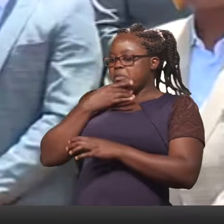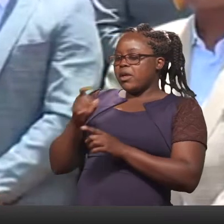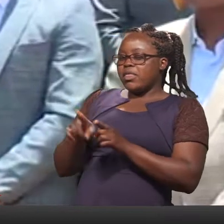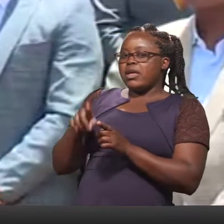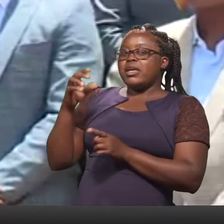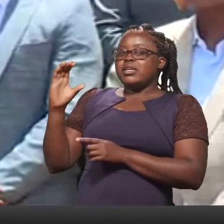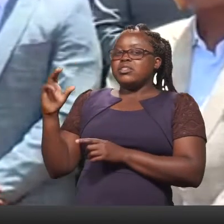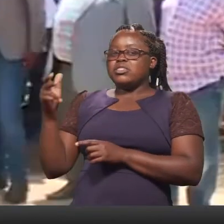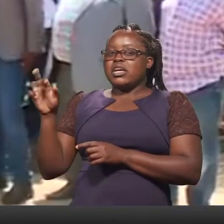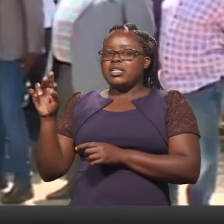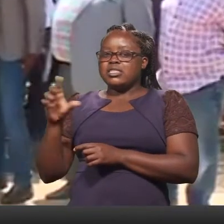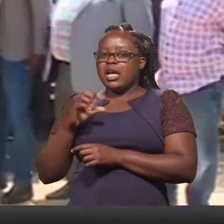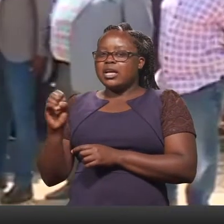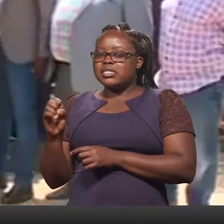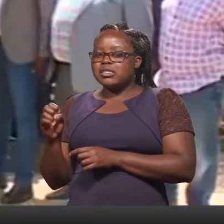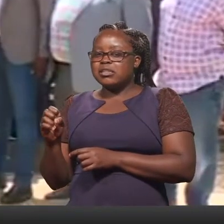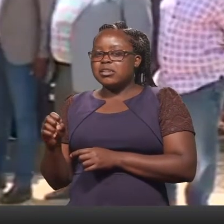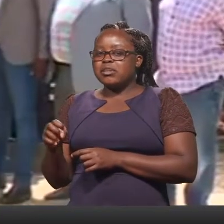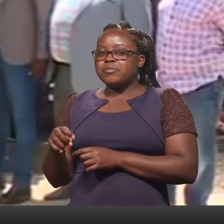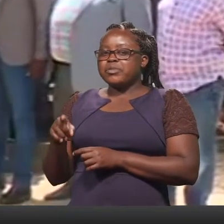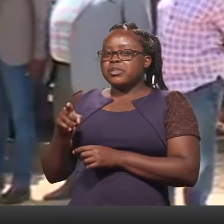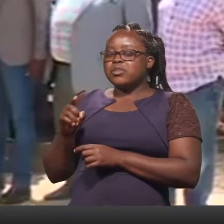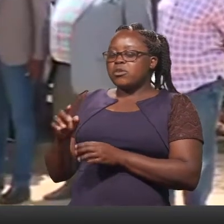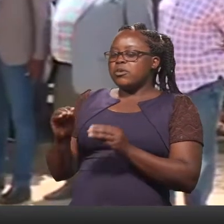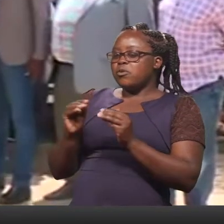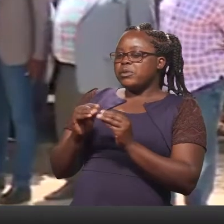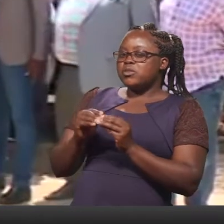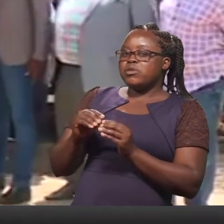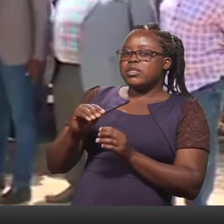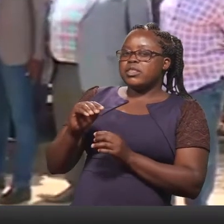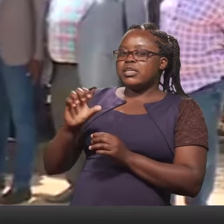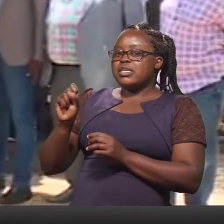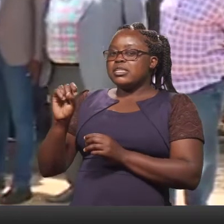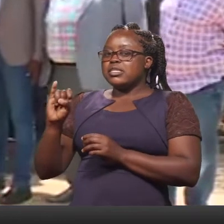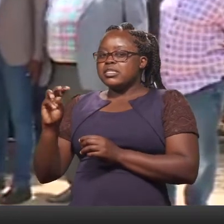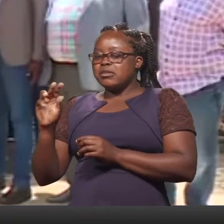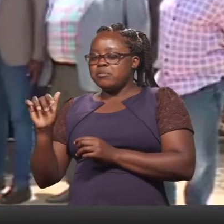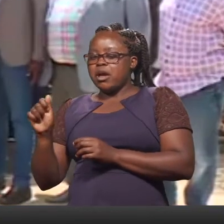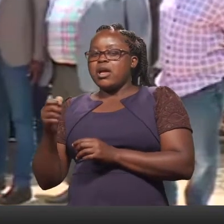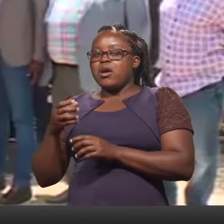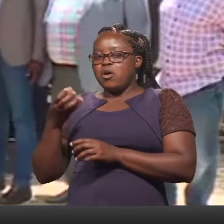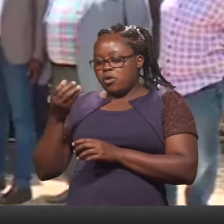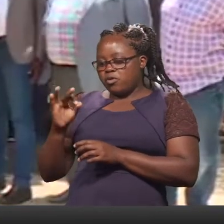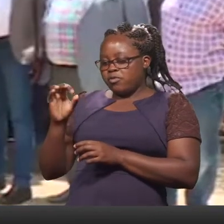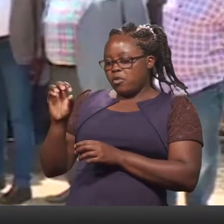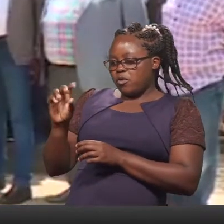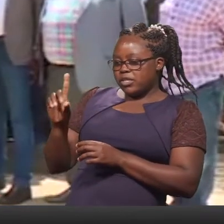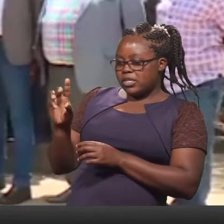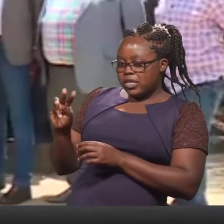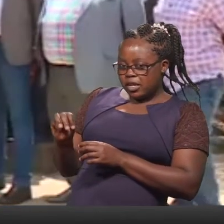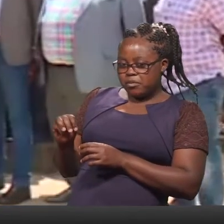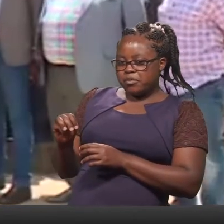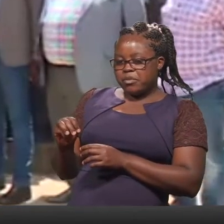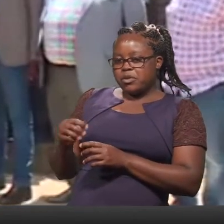Charles and my brother Okengo. Chogu watamenyana na Simba Arati wa ODM, Mangi akitoa na kamasi